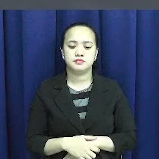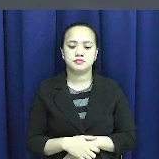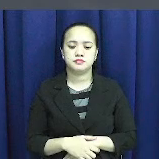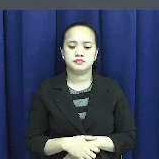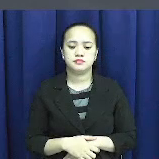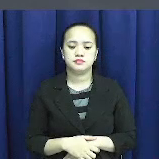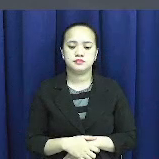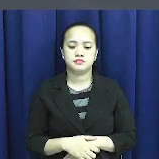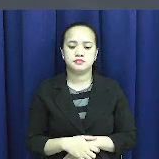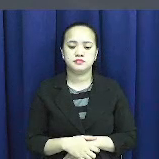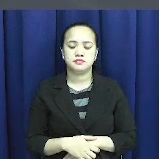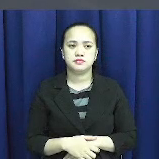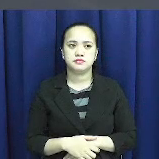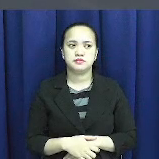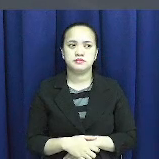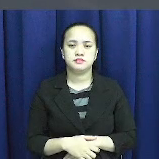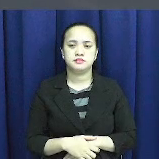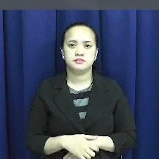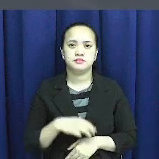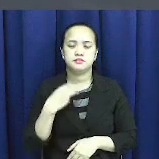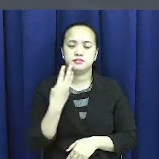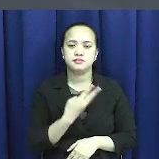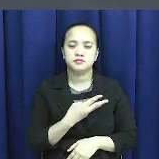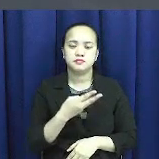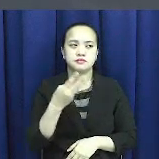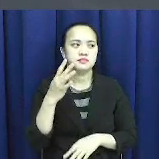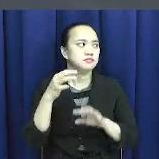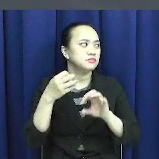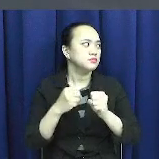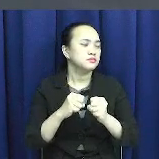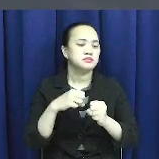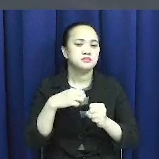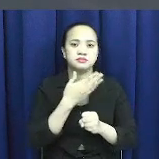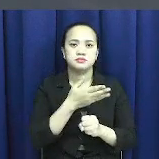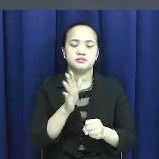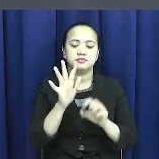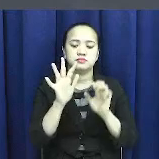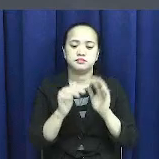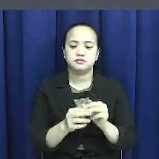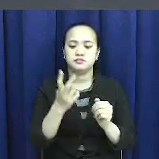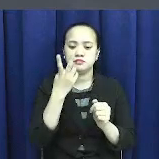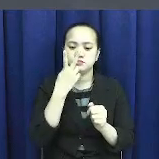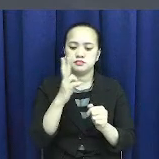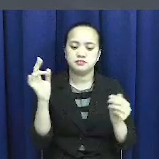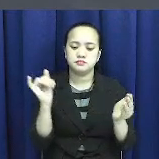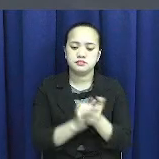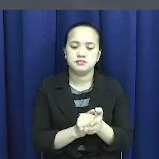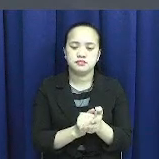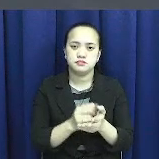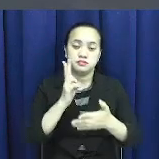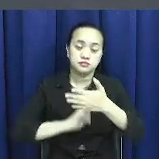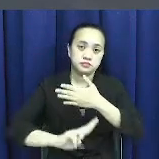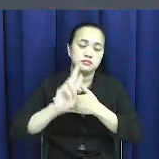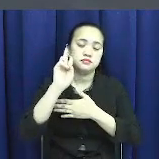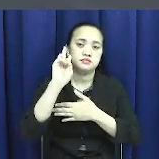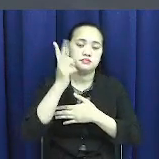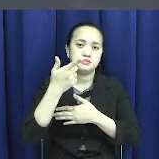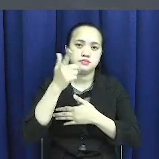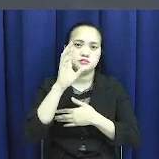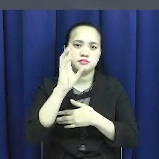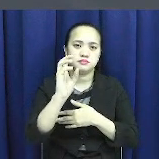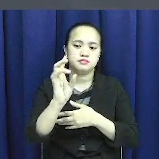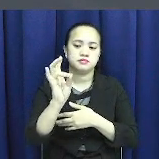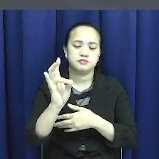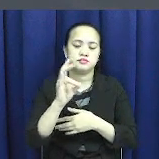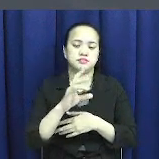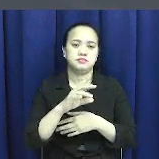ignorance. Okay, so makikita po natin dito, tuloy po natin, verse number 27. And if any soul sin